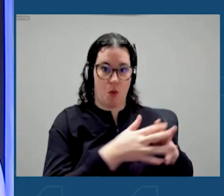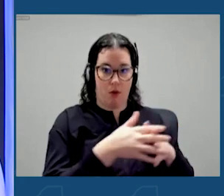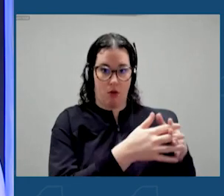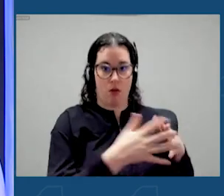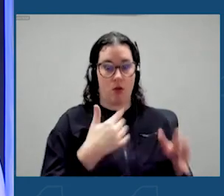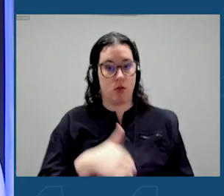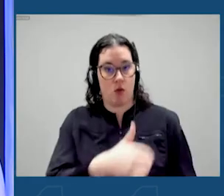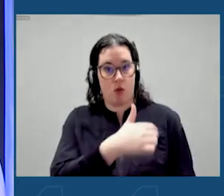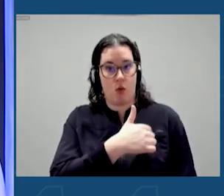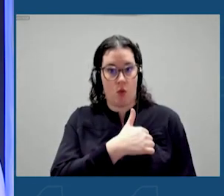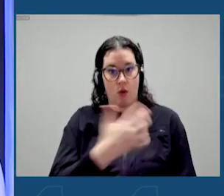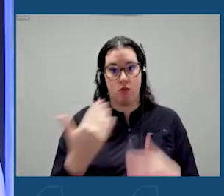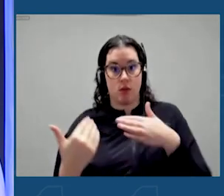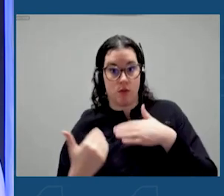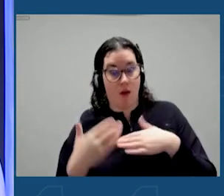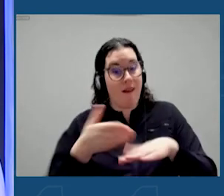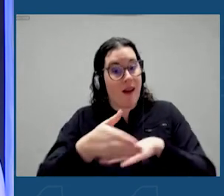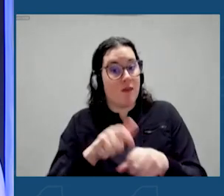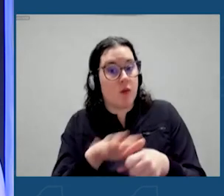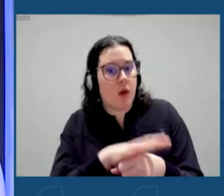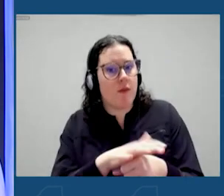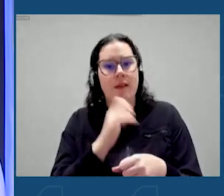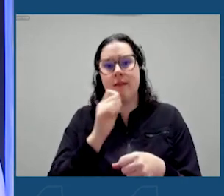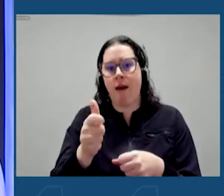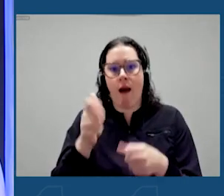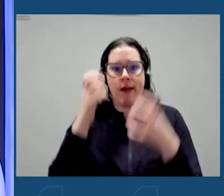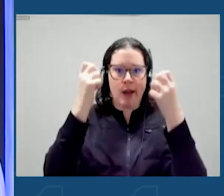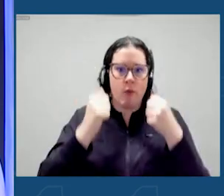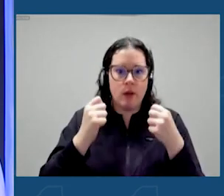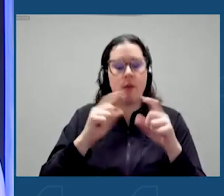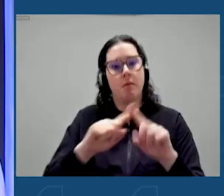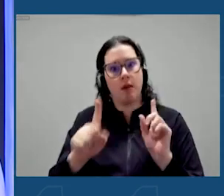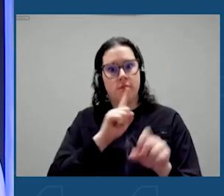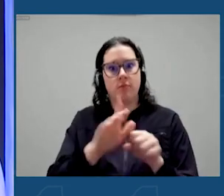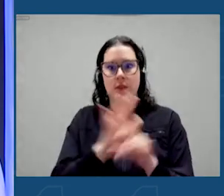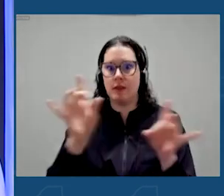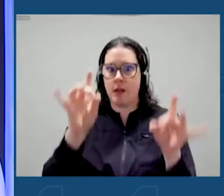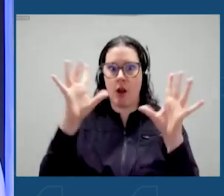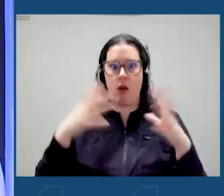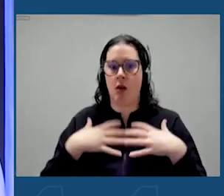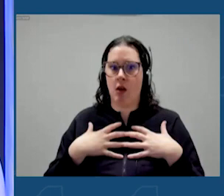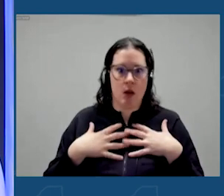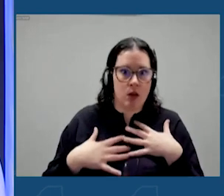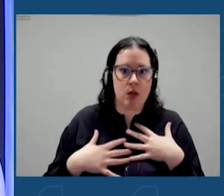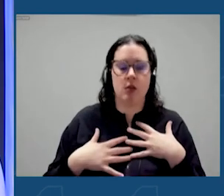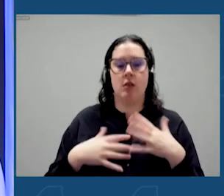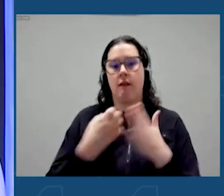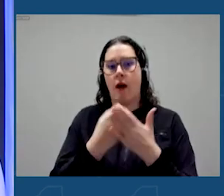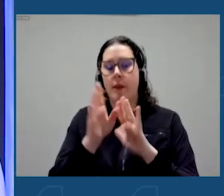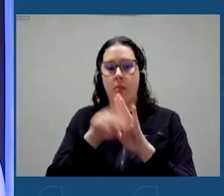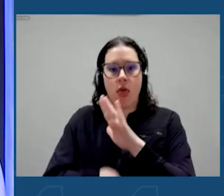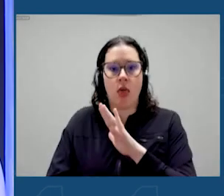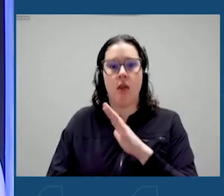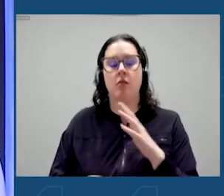in post-COVID, not terrorism, but terror, devastated our economy,